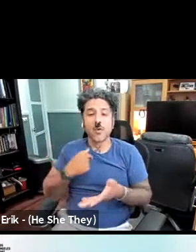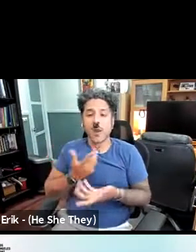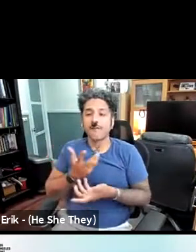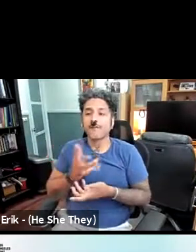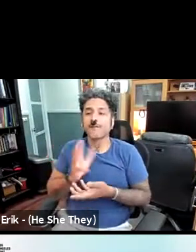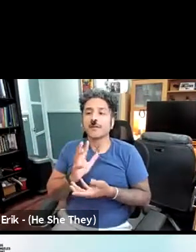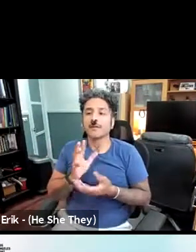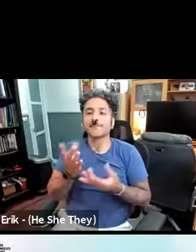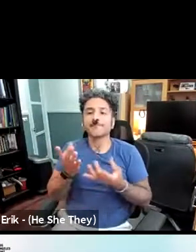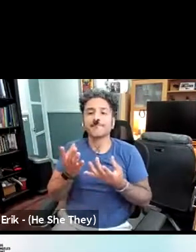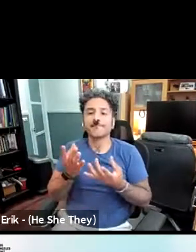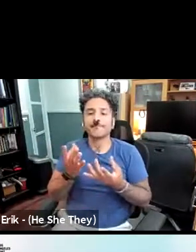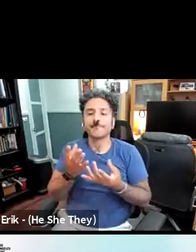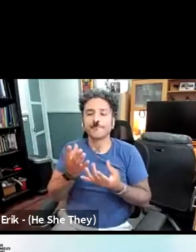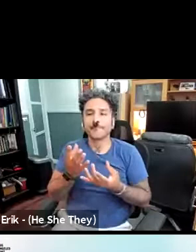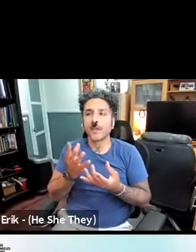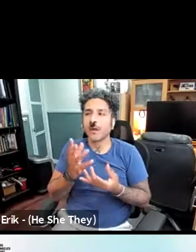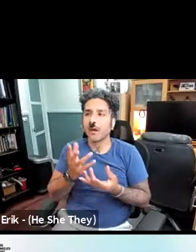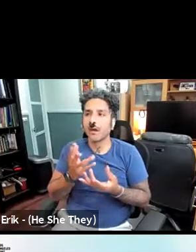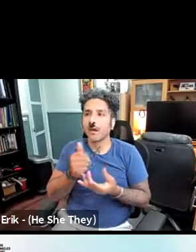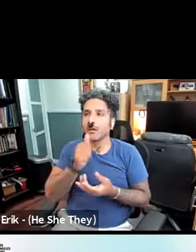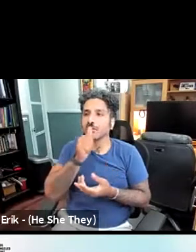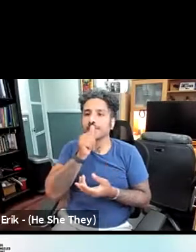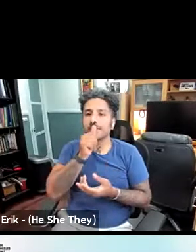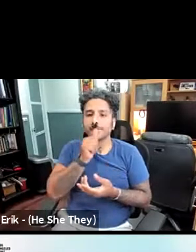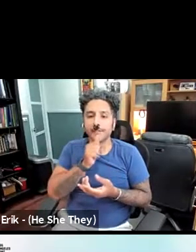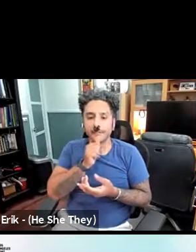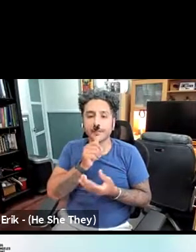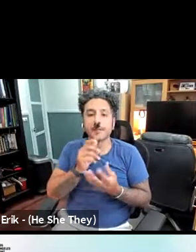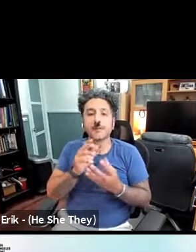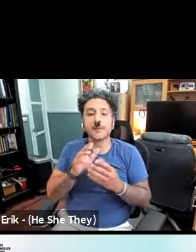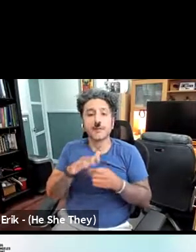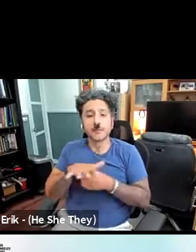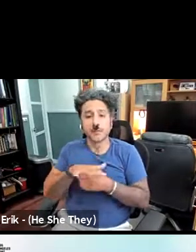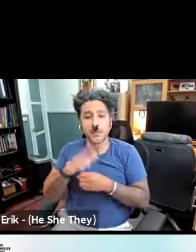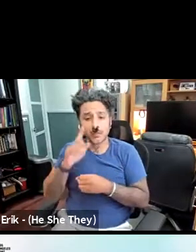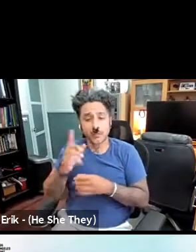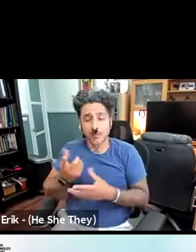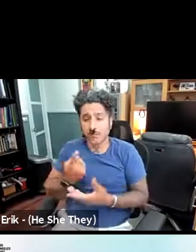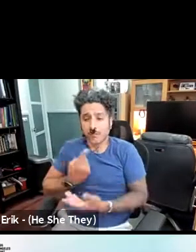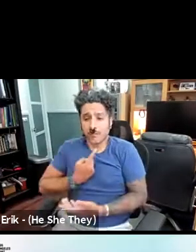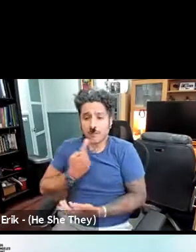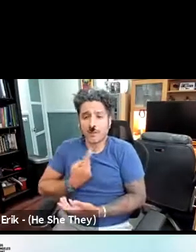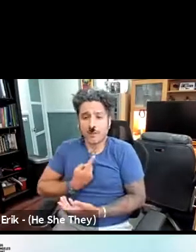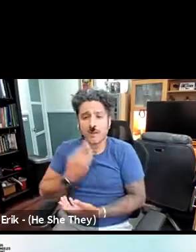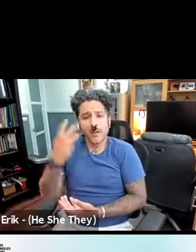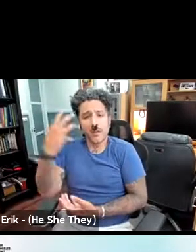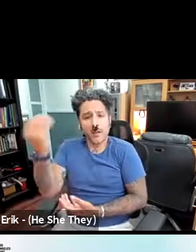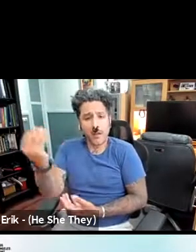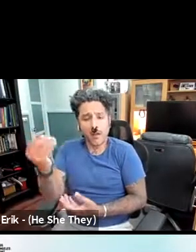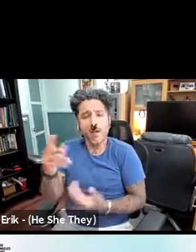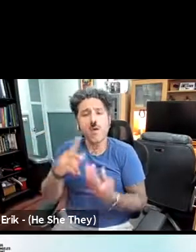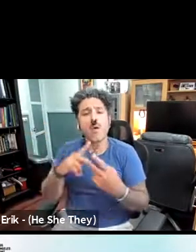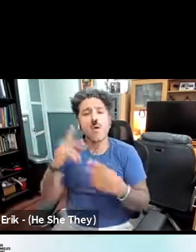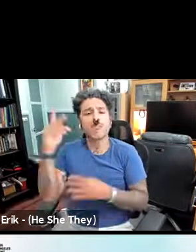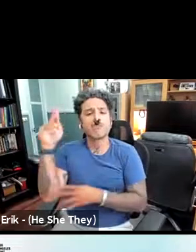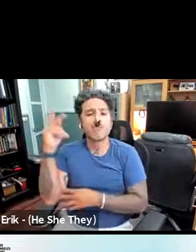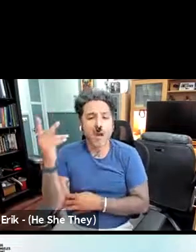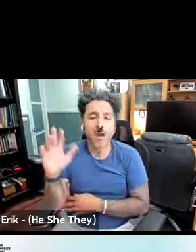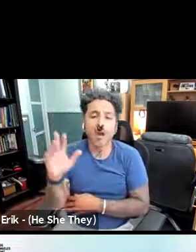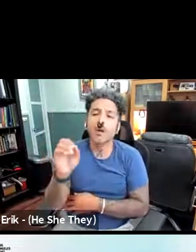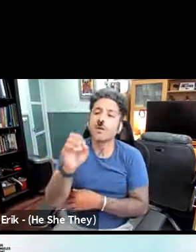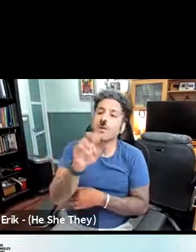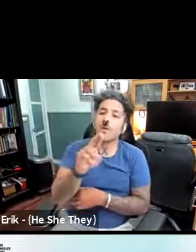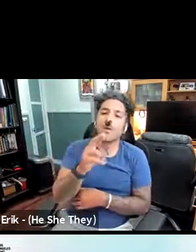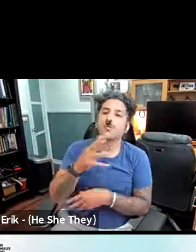space with myself and enjoying my own company, whether it be being out at the park. You know, I be talking to